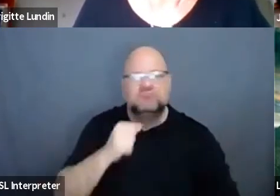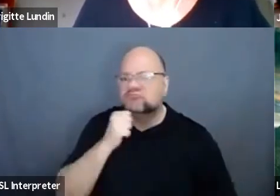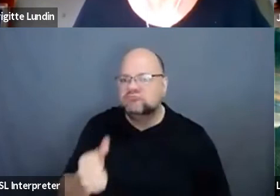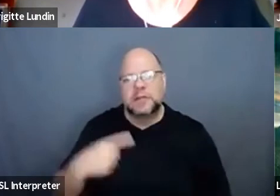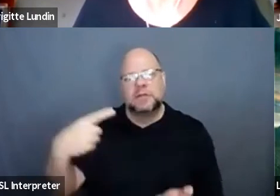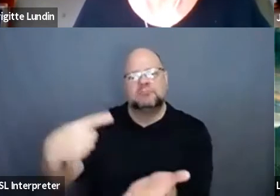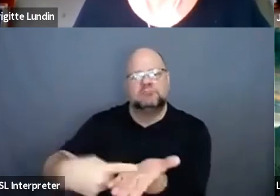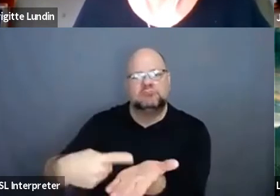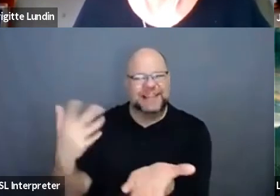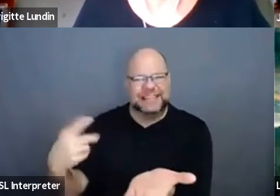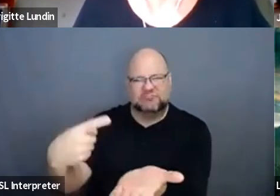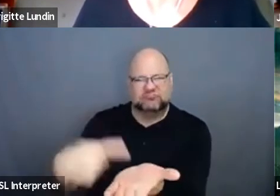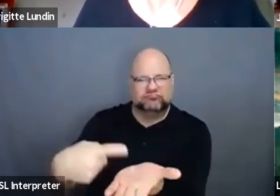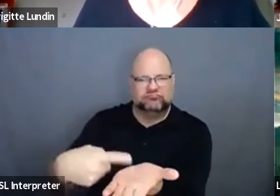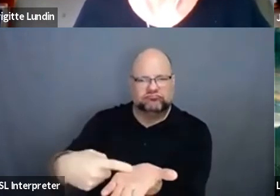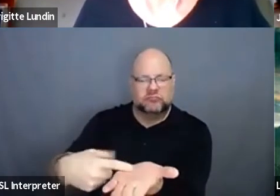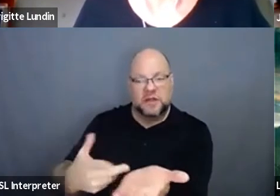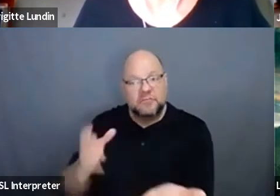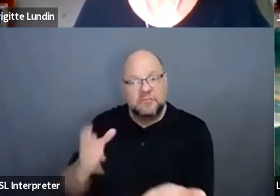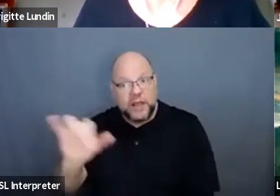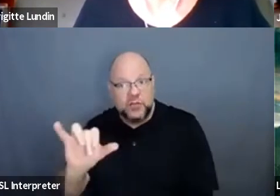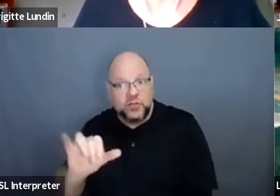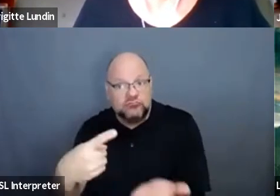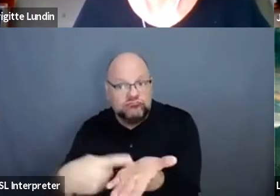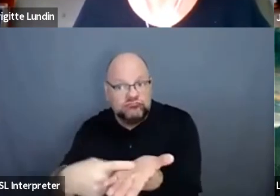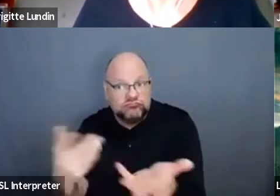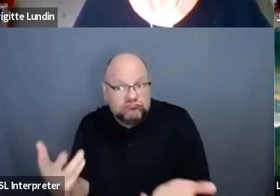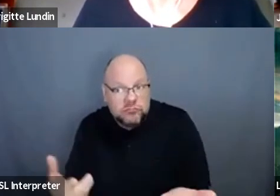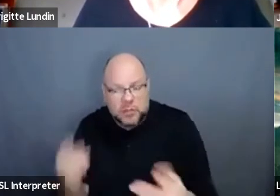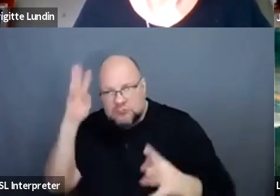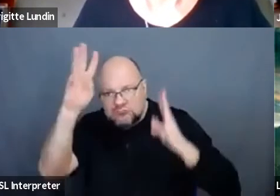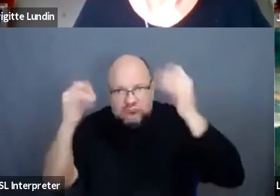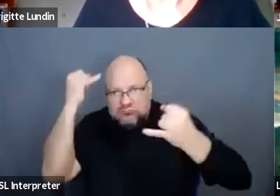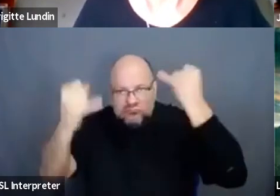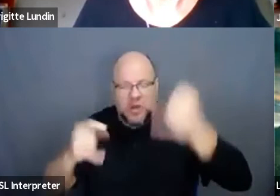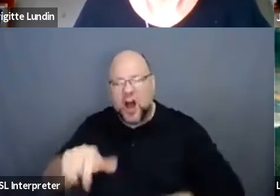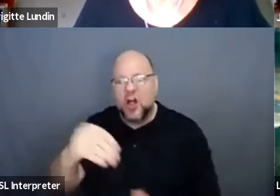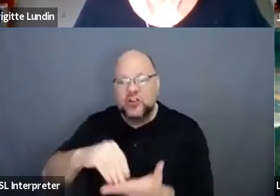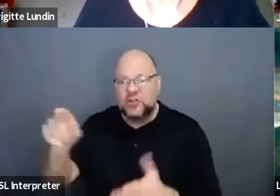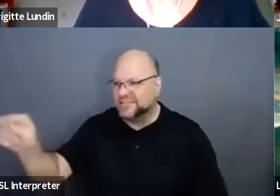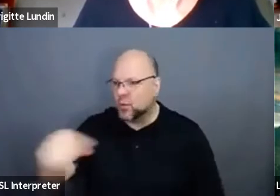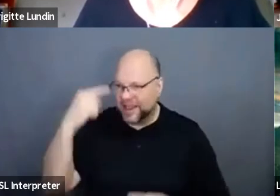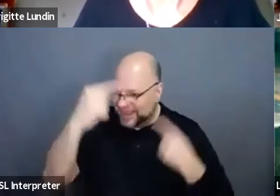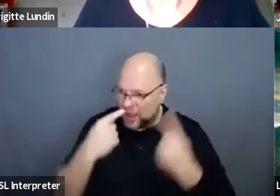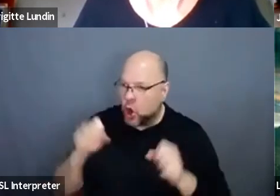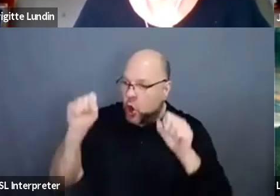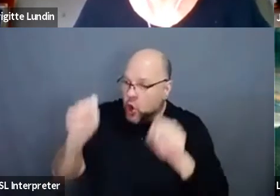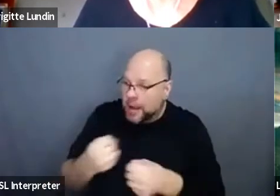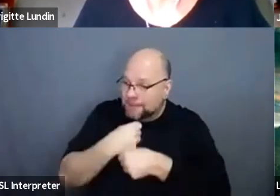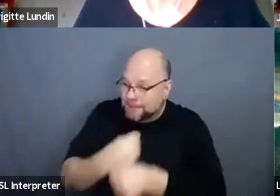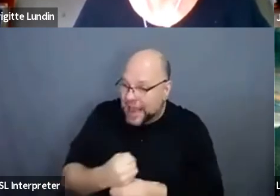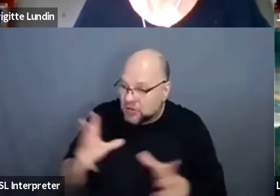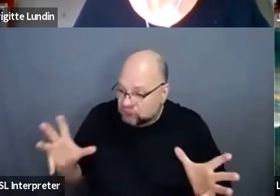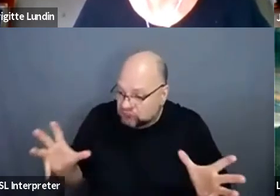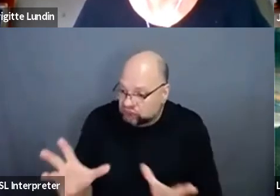be talked about. And I think that's okay too. For other students, they really want to think about things that could be made, and pushing forward